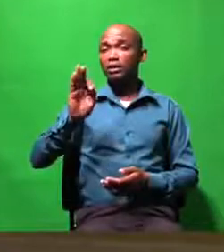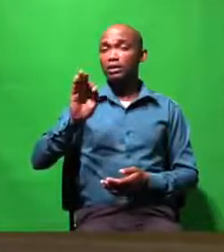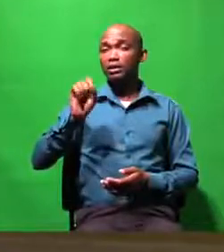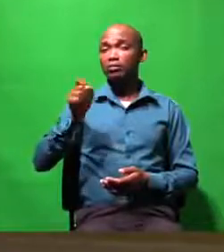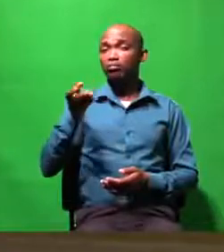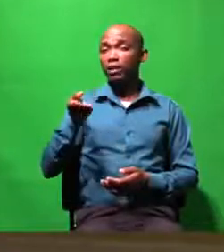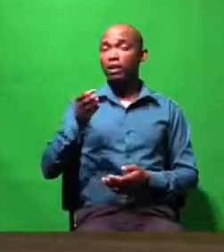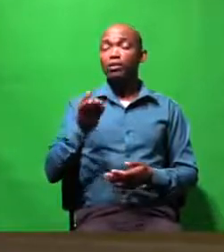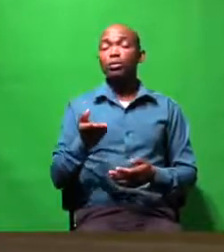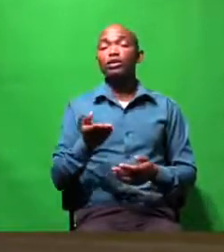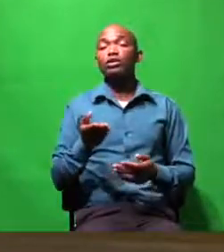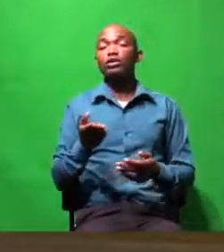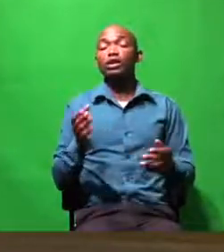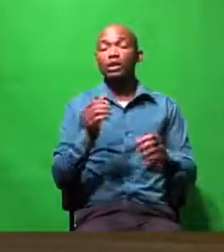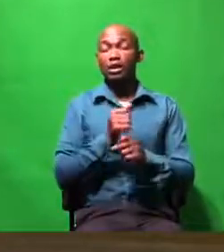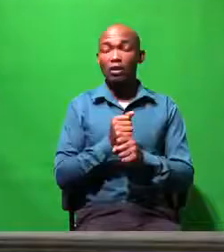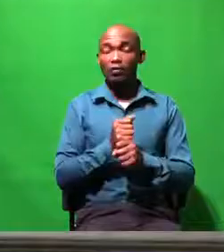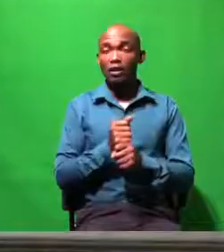which small